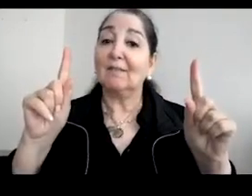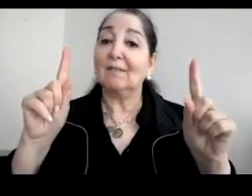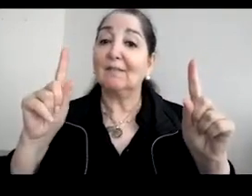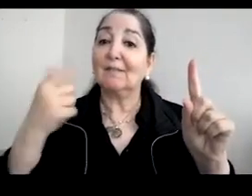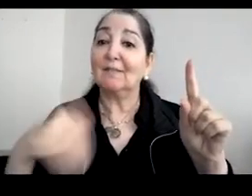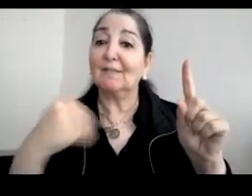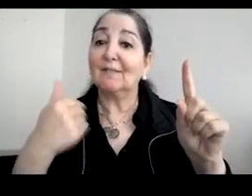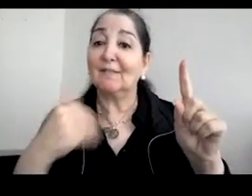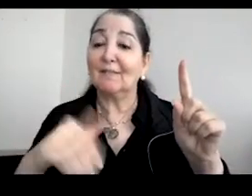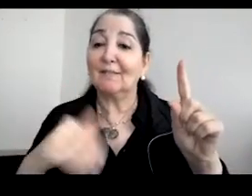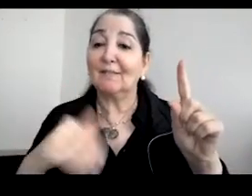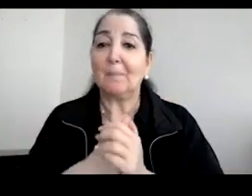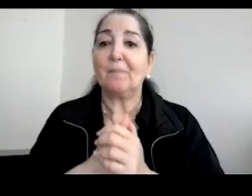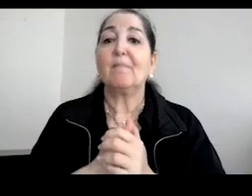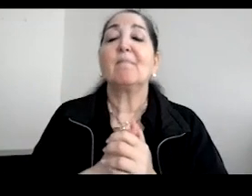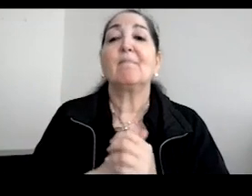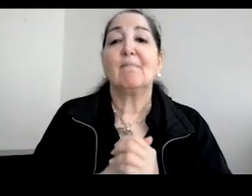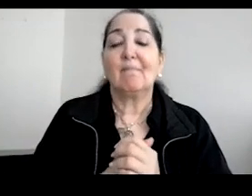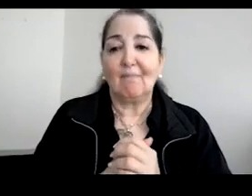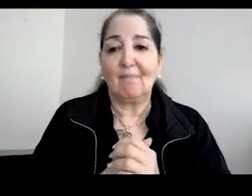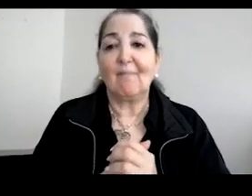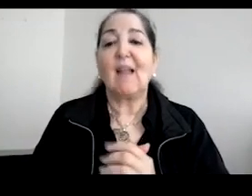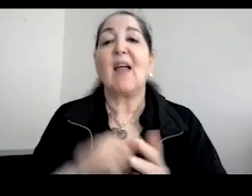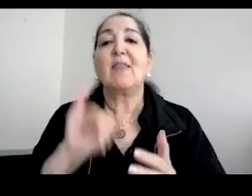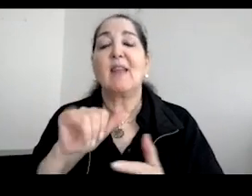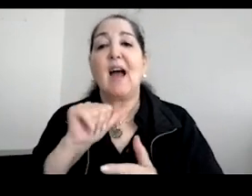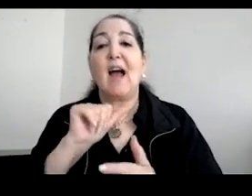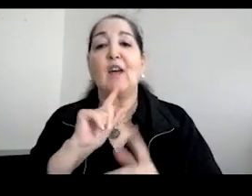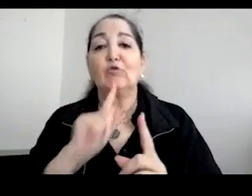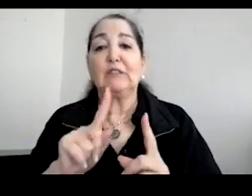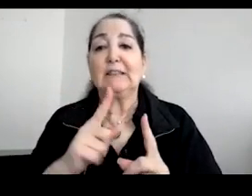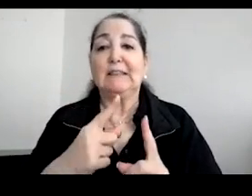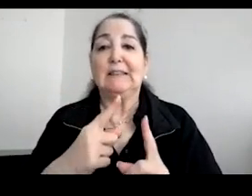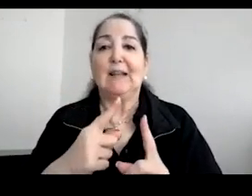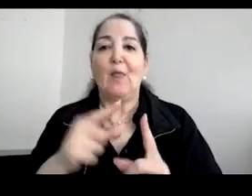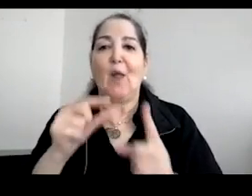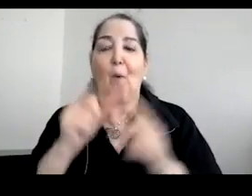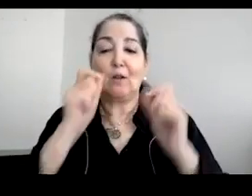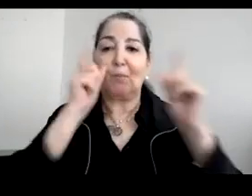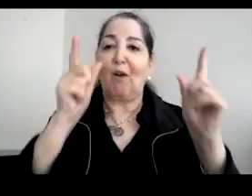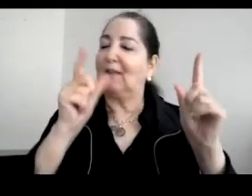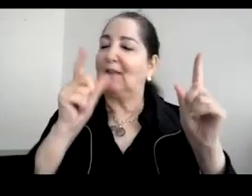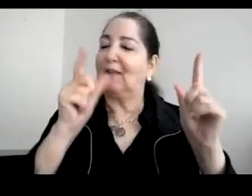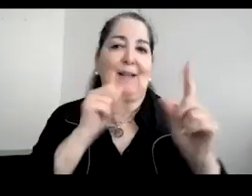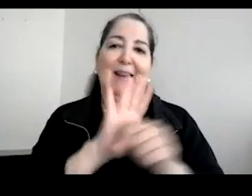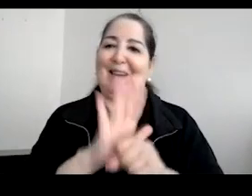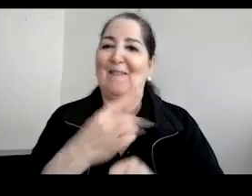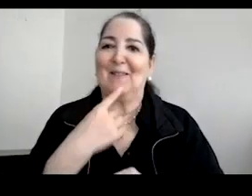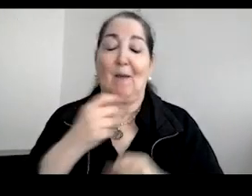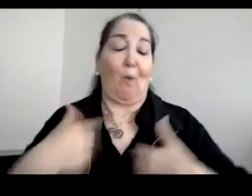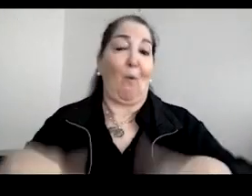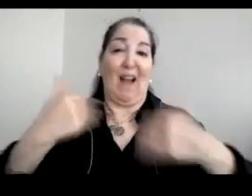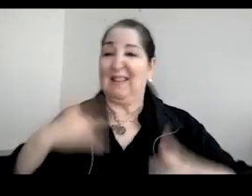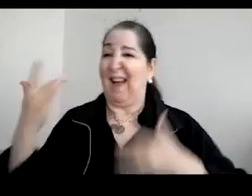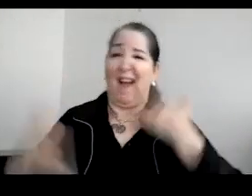alludes to here, is an understatement. The reaction that I think kind of captured the sentiment of economists